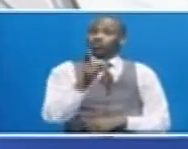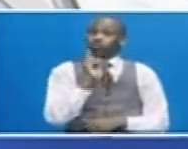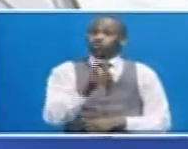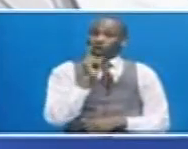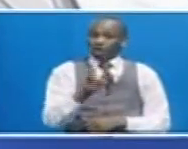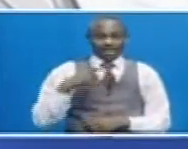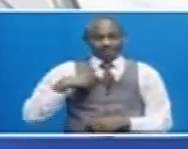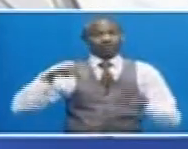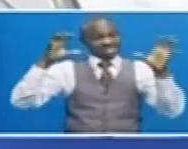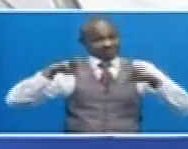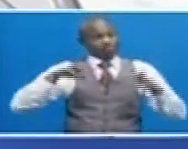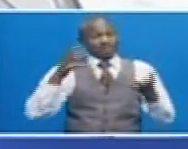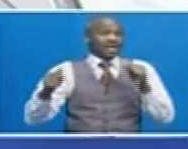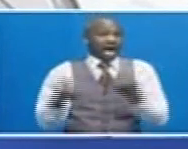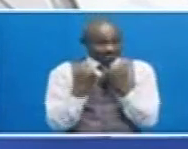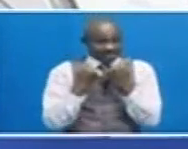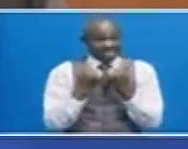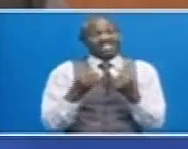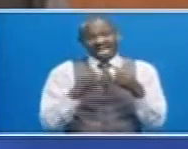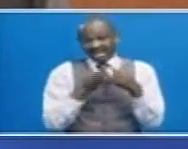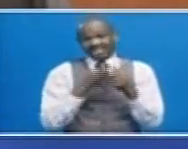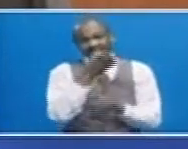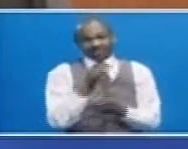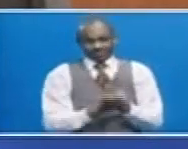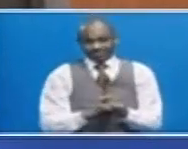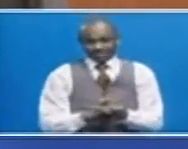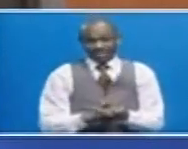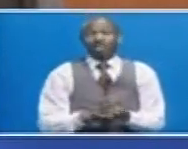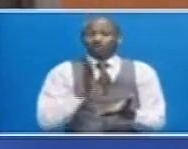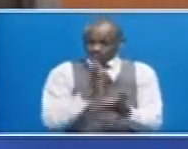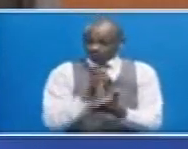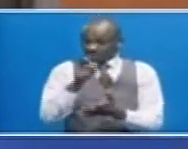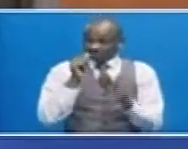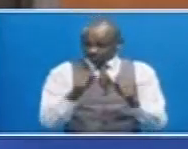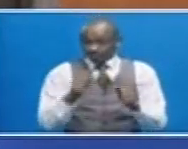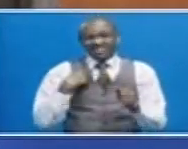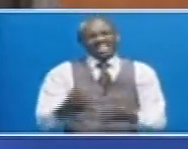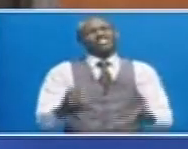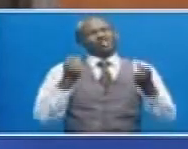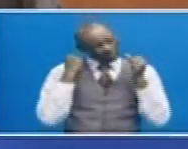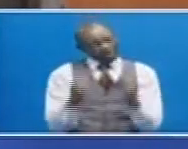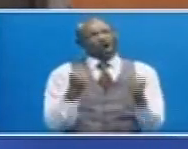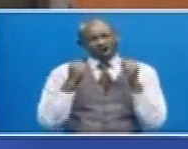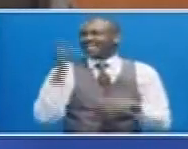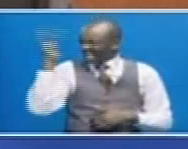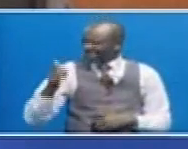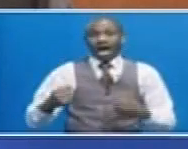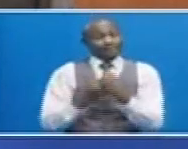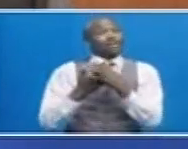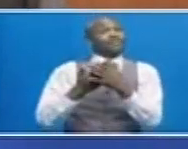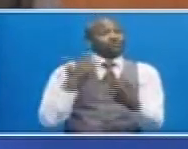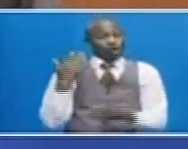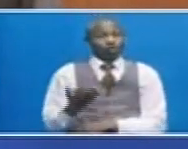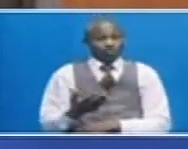rainfall, expected end time mid-August. Predictions are that this will reach the strongest levels that we've never seen for the